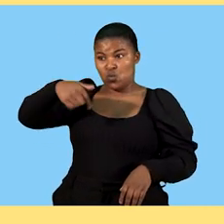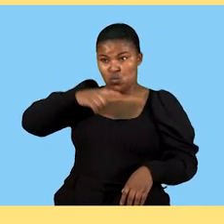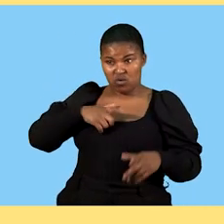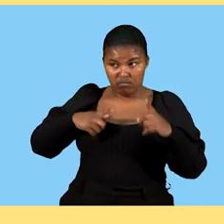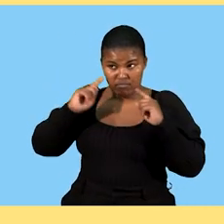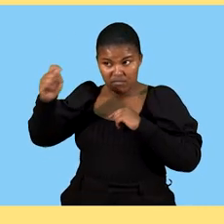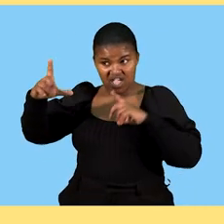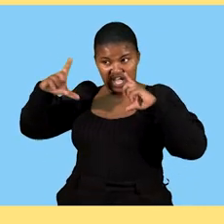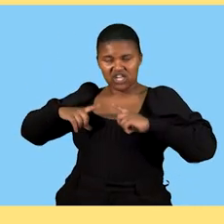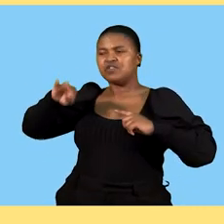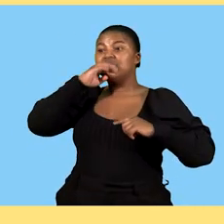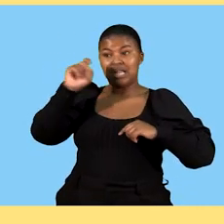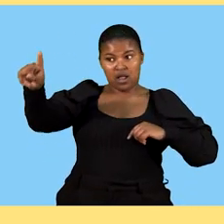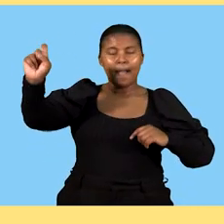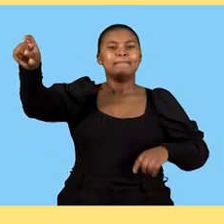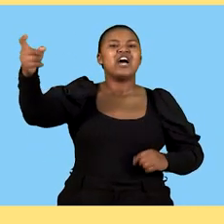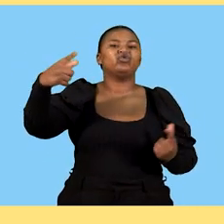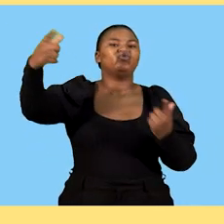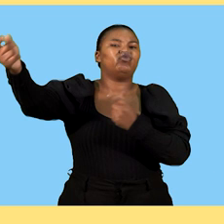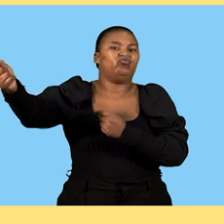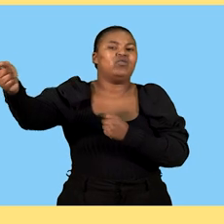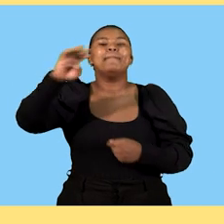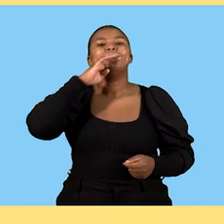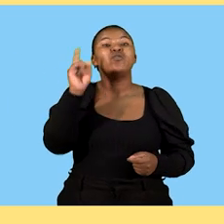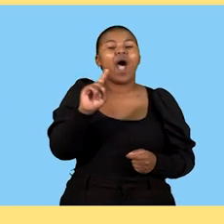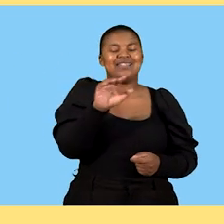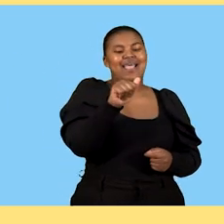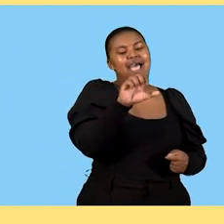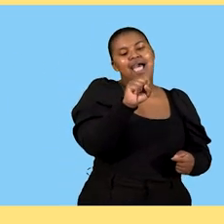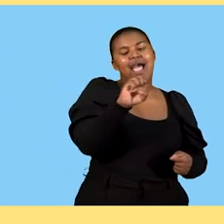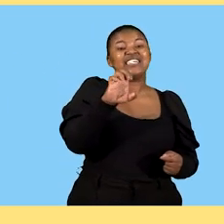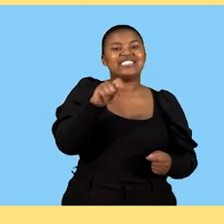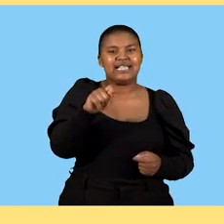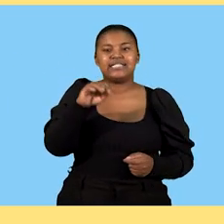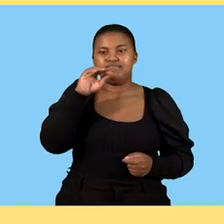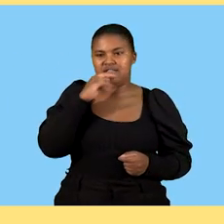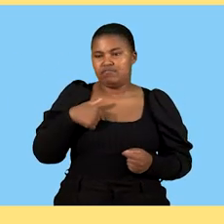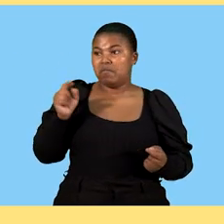11,920. So when I come now to my profit and loss, I will say rent income, it becomes